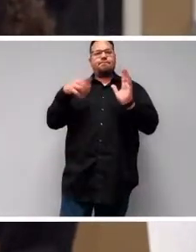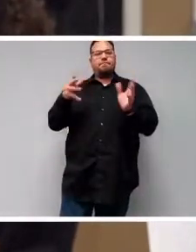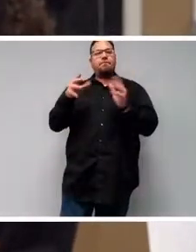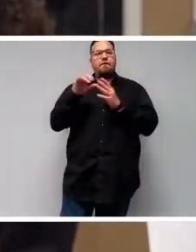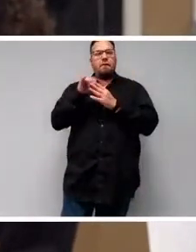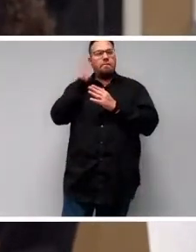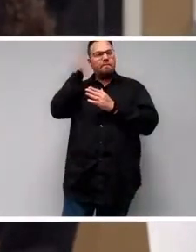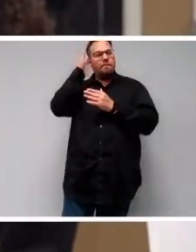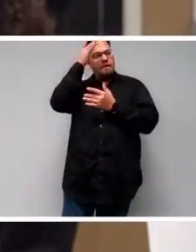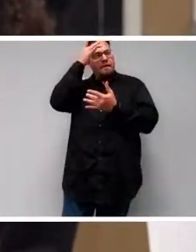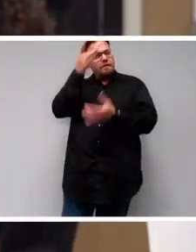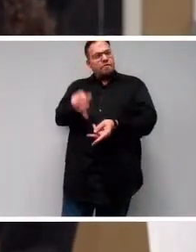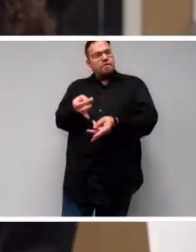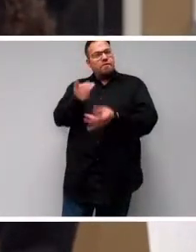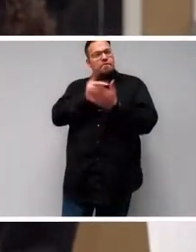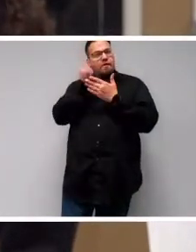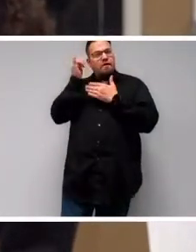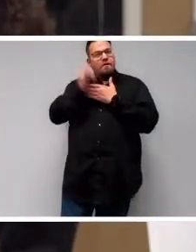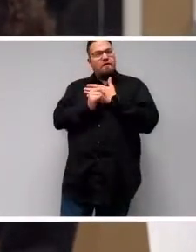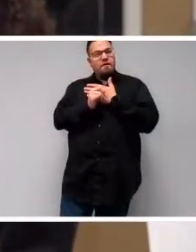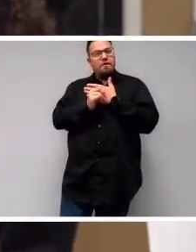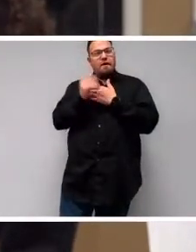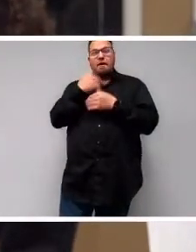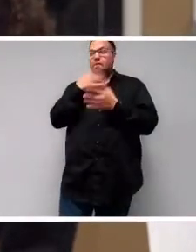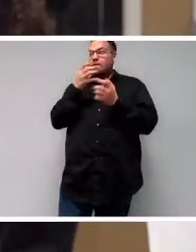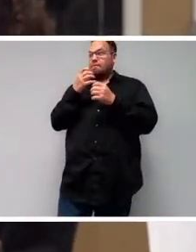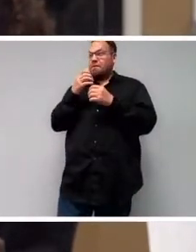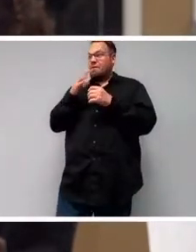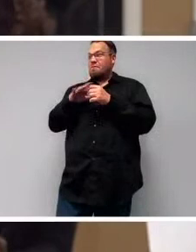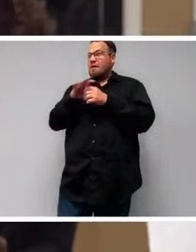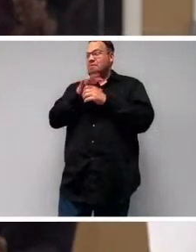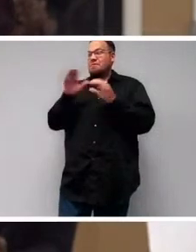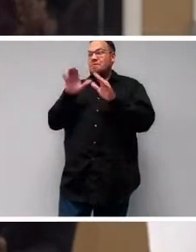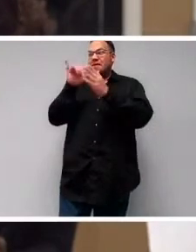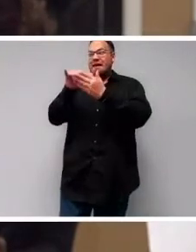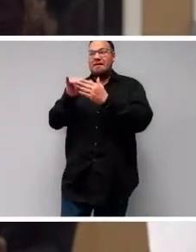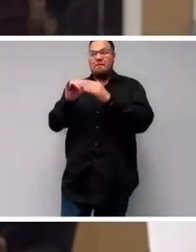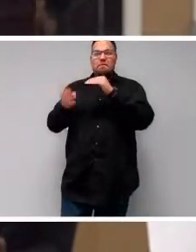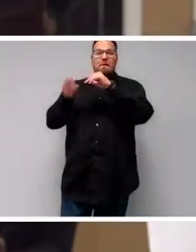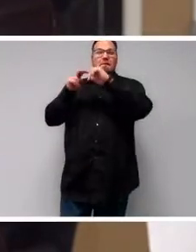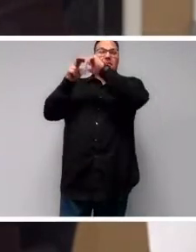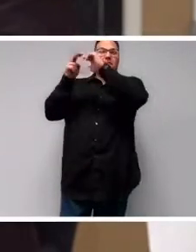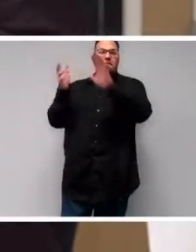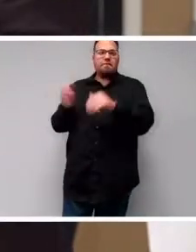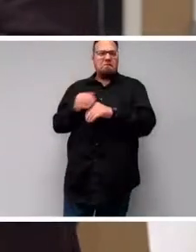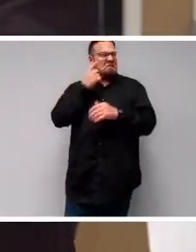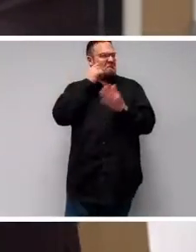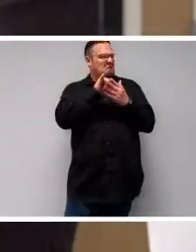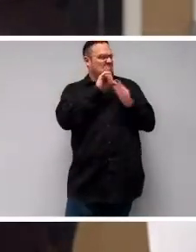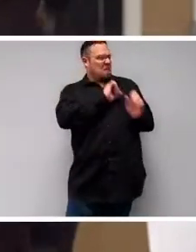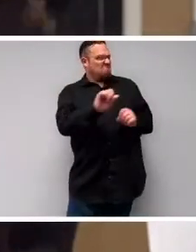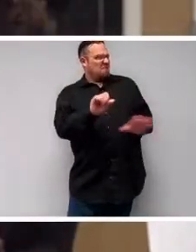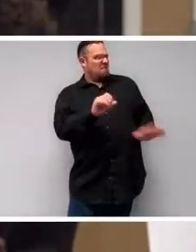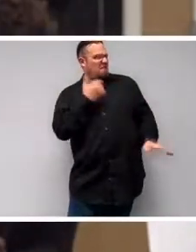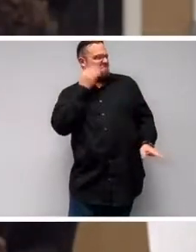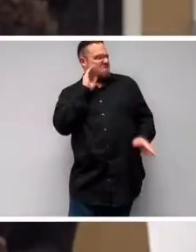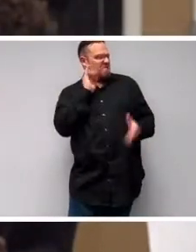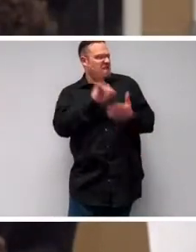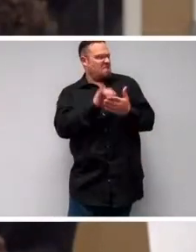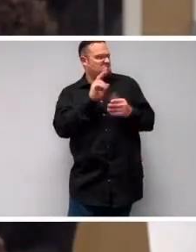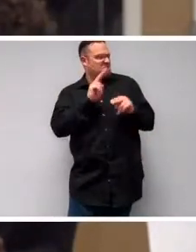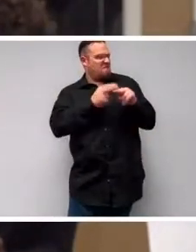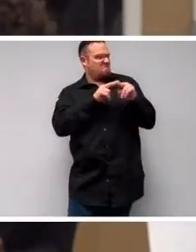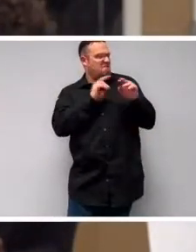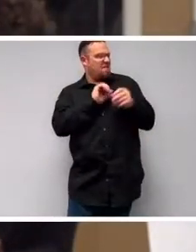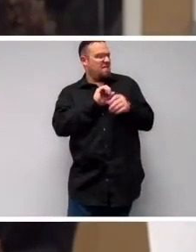interesting project to build up. I'd love to be around to do that. I'm not going to be around. You think that's possible? I don't know if that's possible to build up